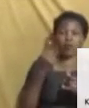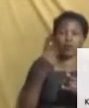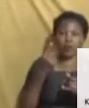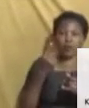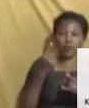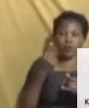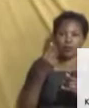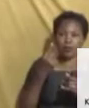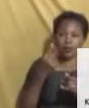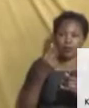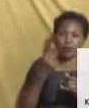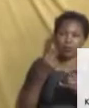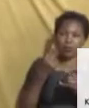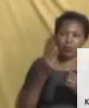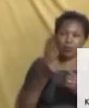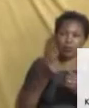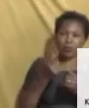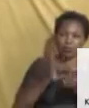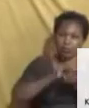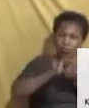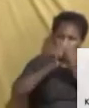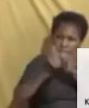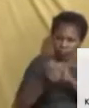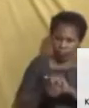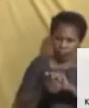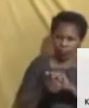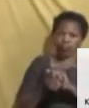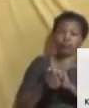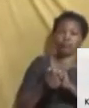to his son.